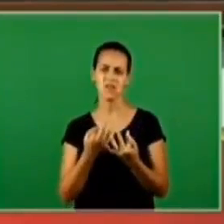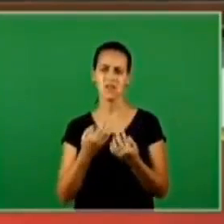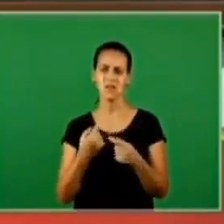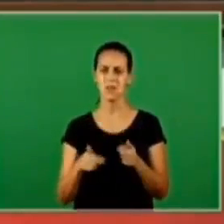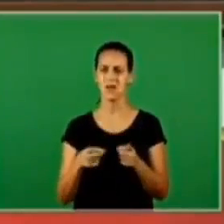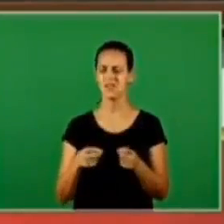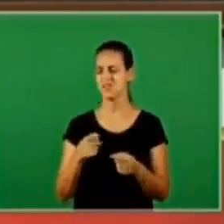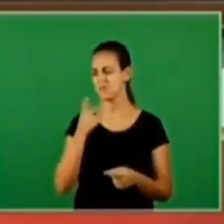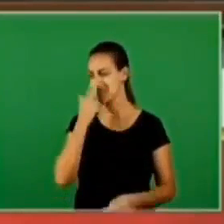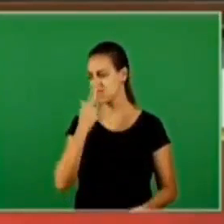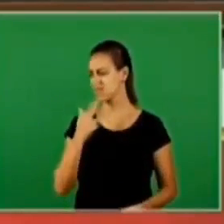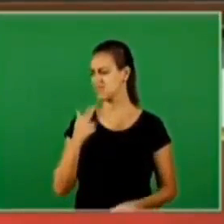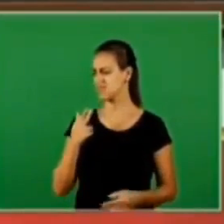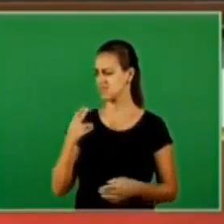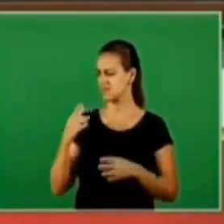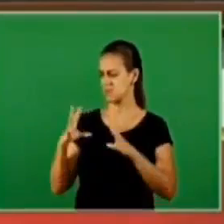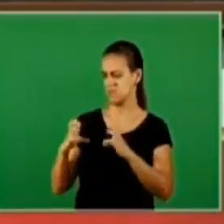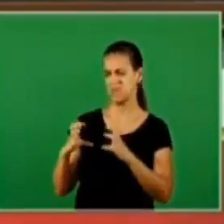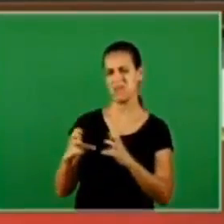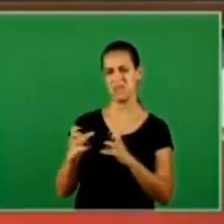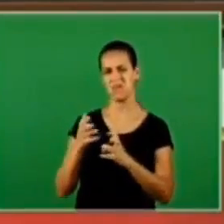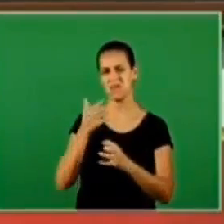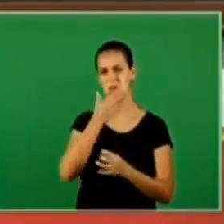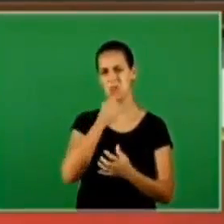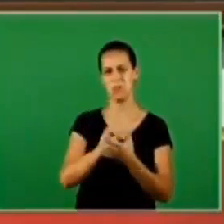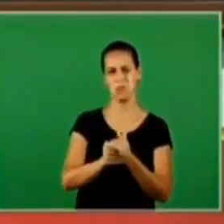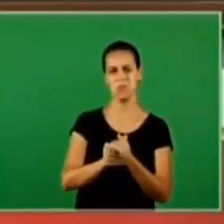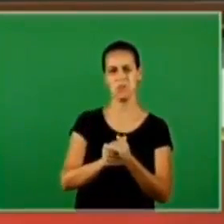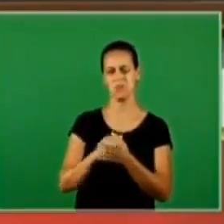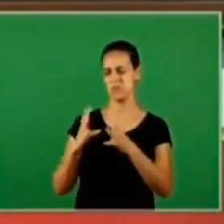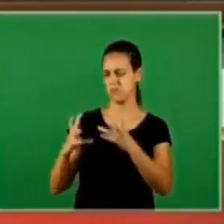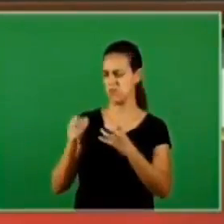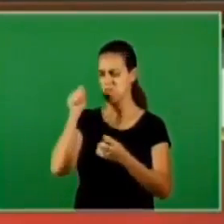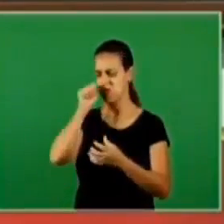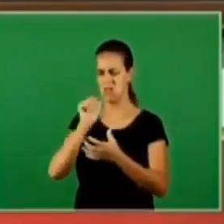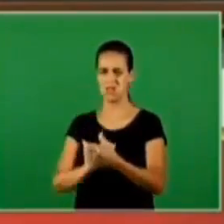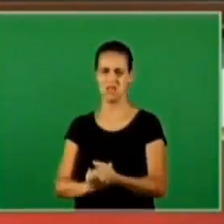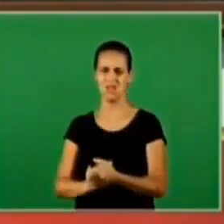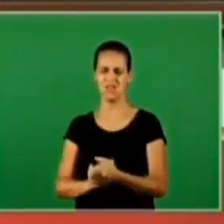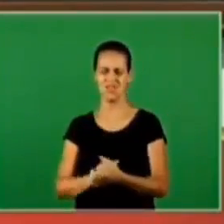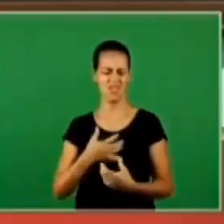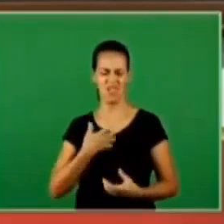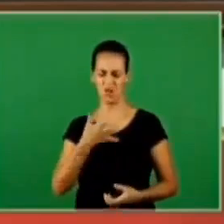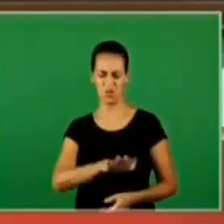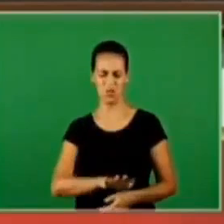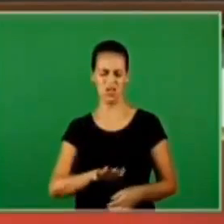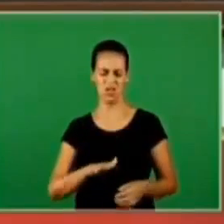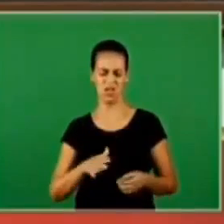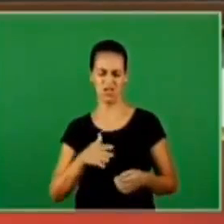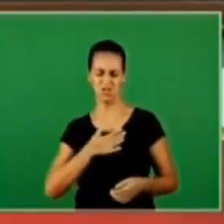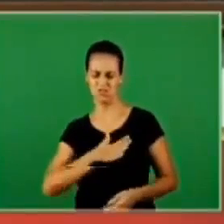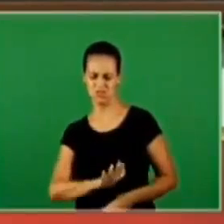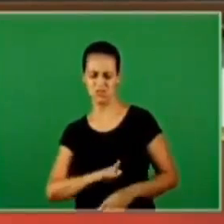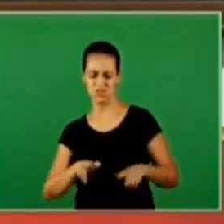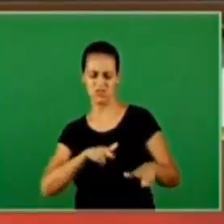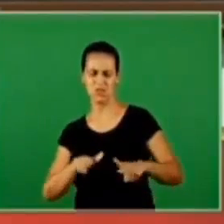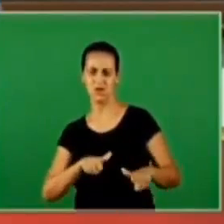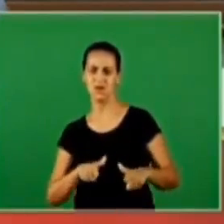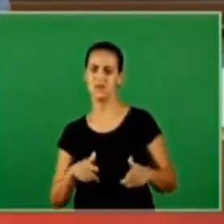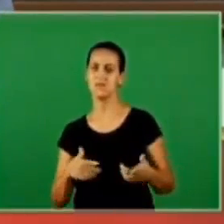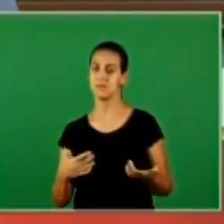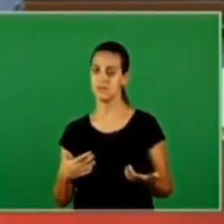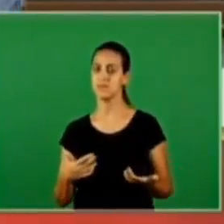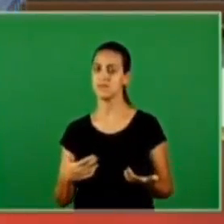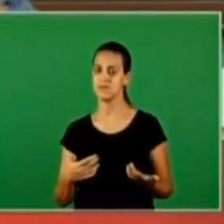happy with their family, they're not happy with their wife, they're not happy with their husband, they're not happy with their children, they're not satisfied with work, they're not satisfied with